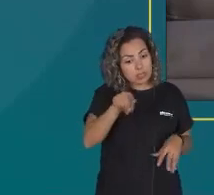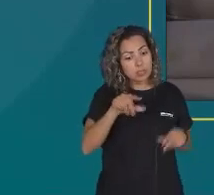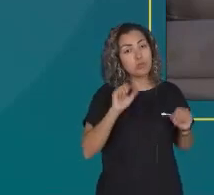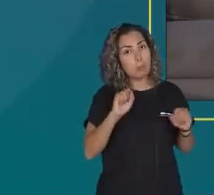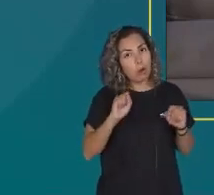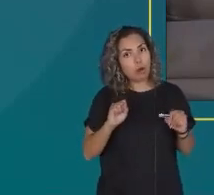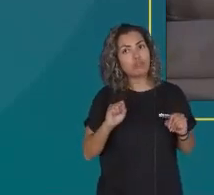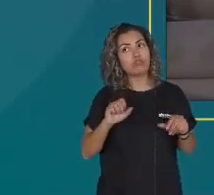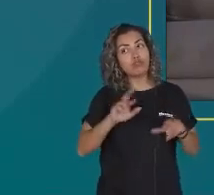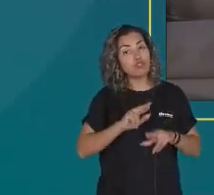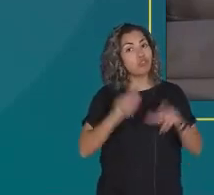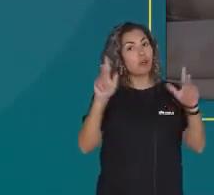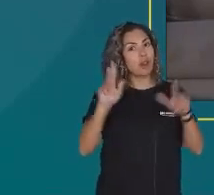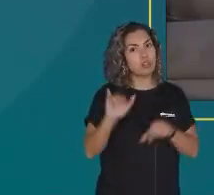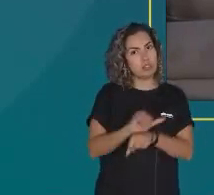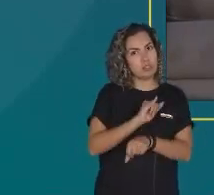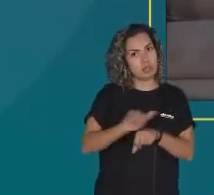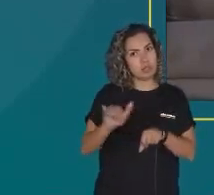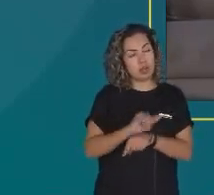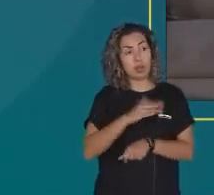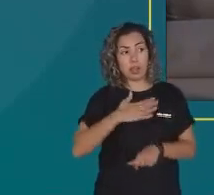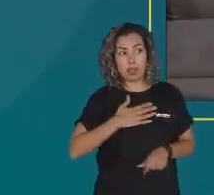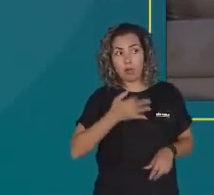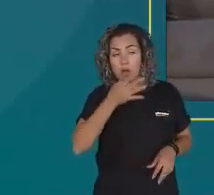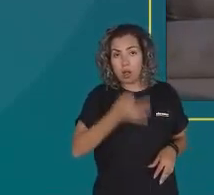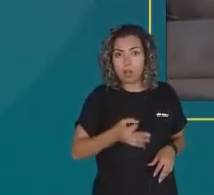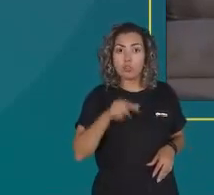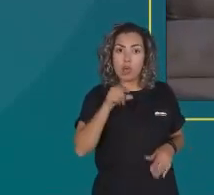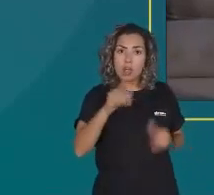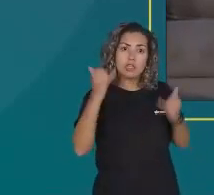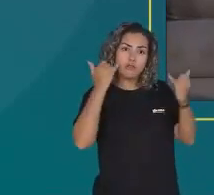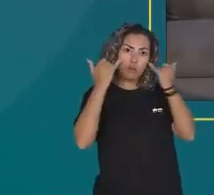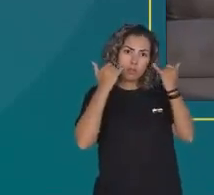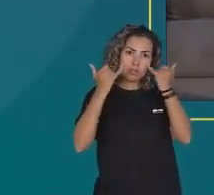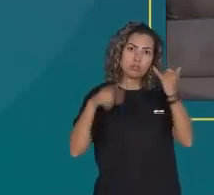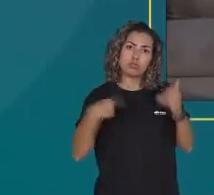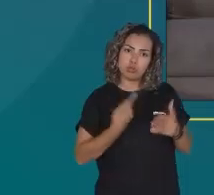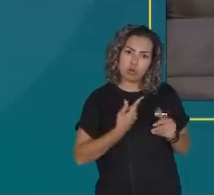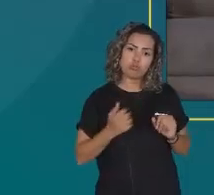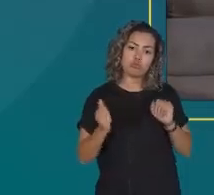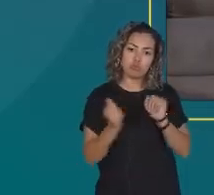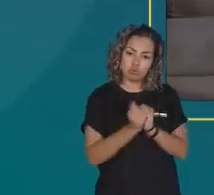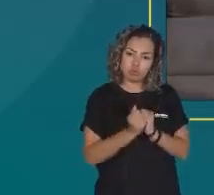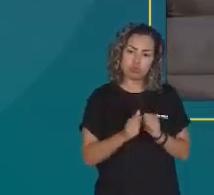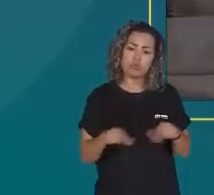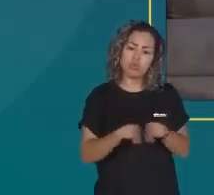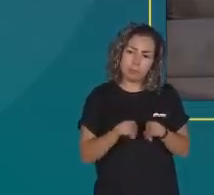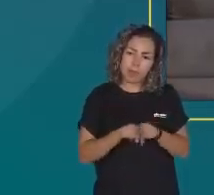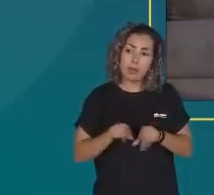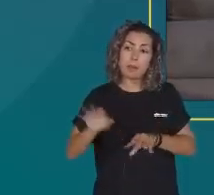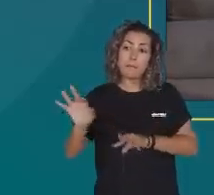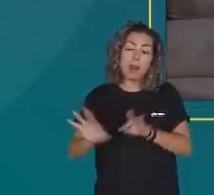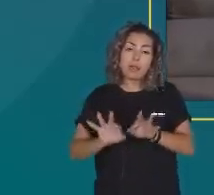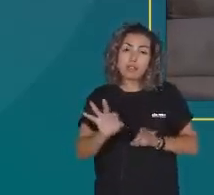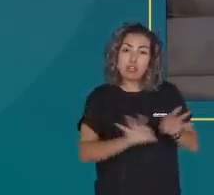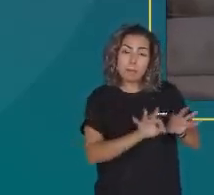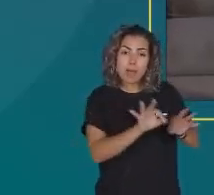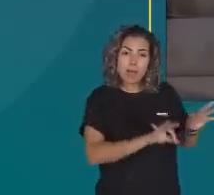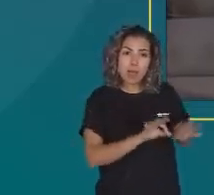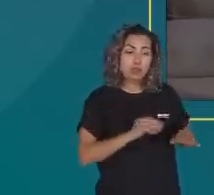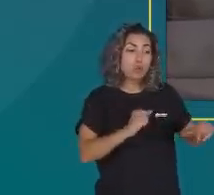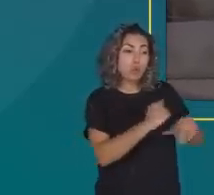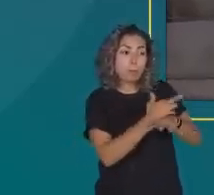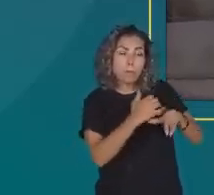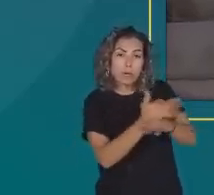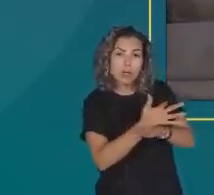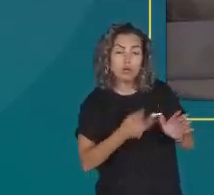my invitation to maybe working also on this topic together. And of course, the urban planning, building climate cities through urban